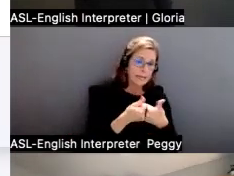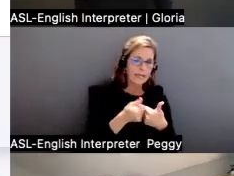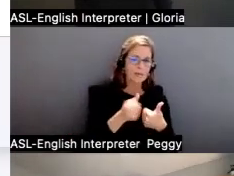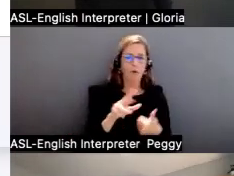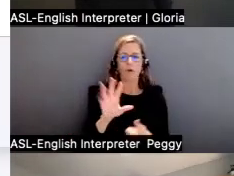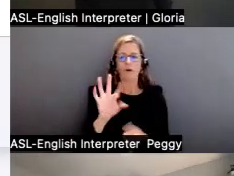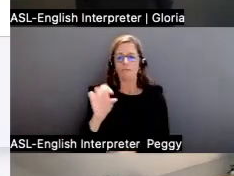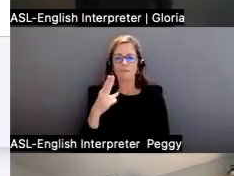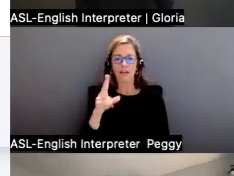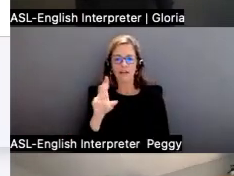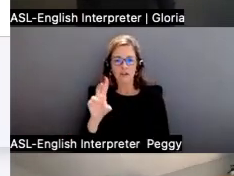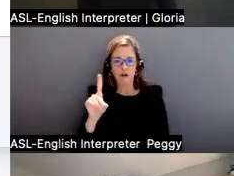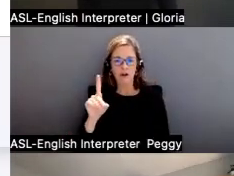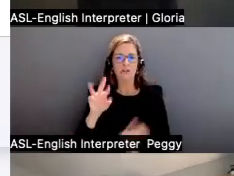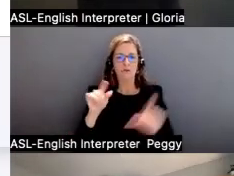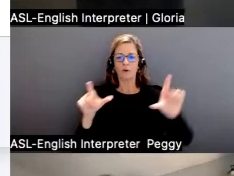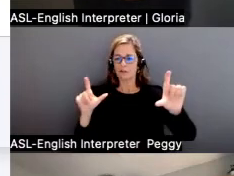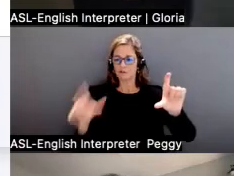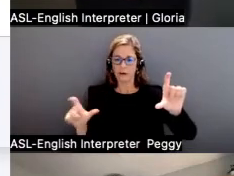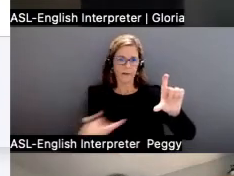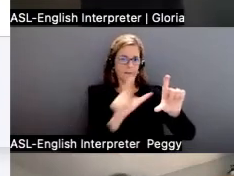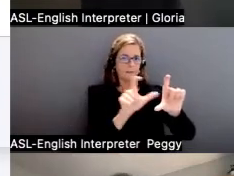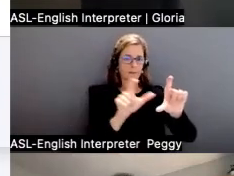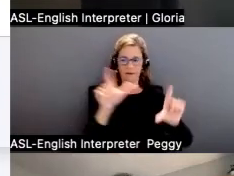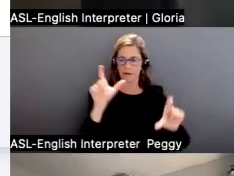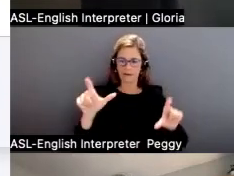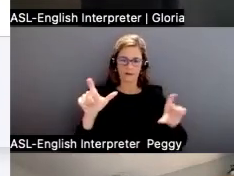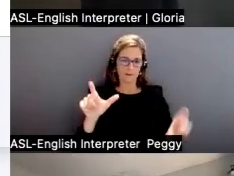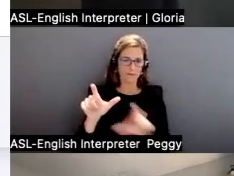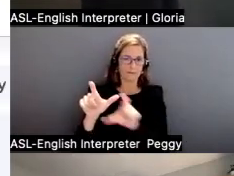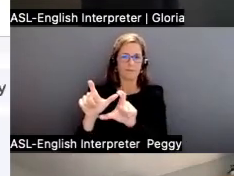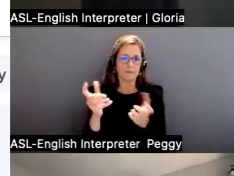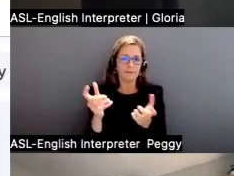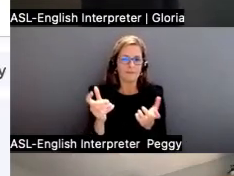from scratch as well. Any thoughts or questions on that?